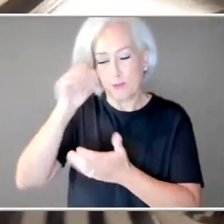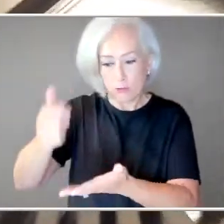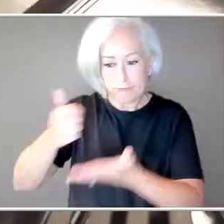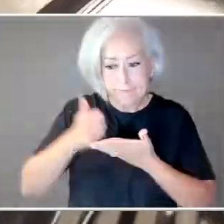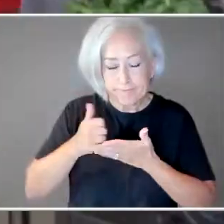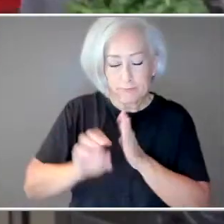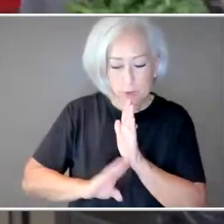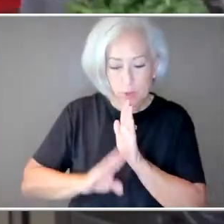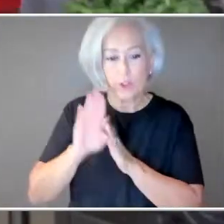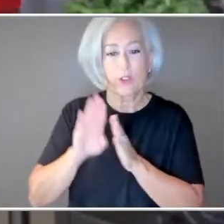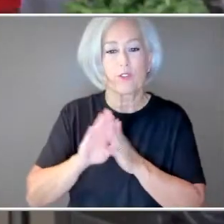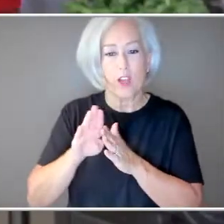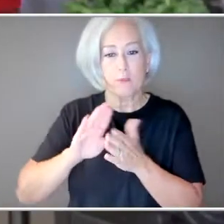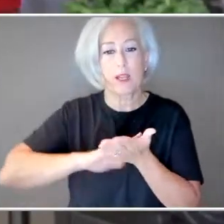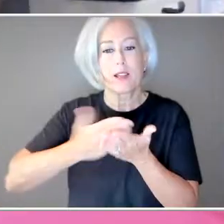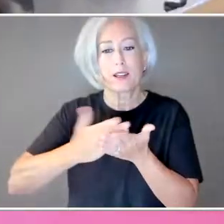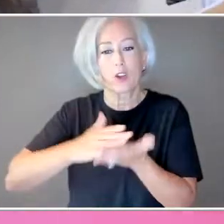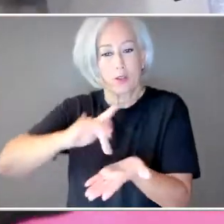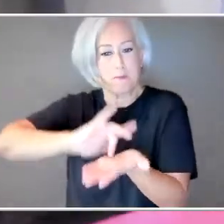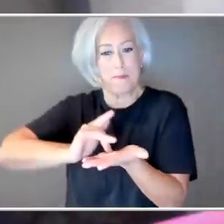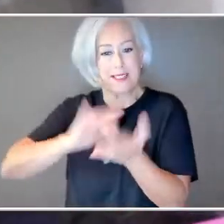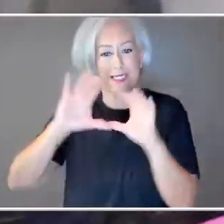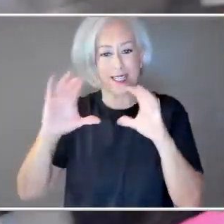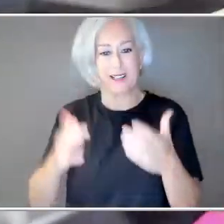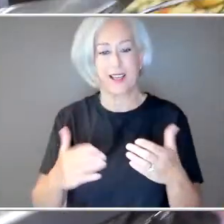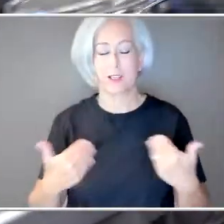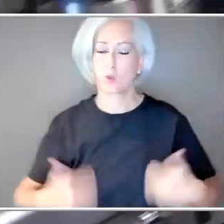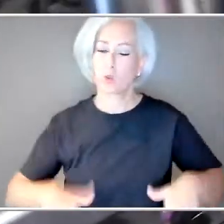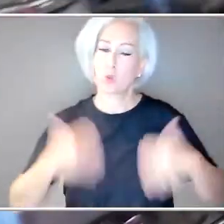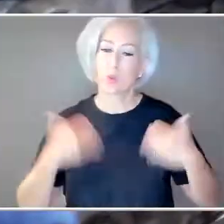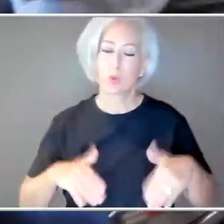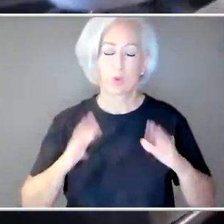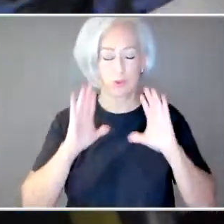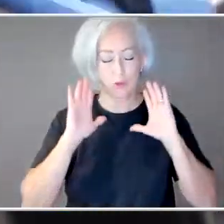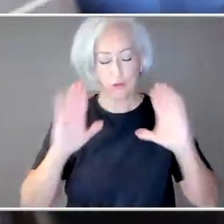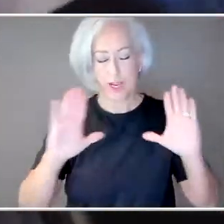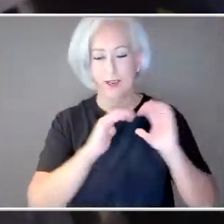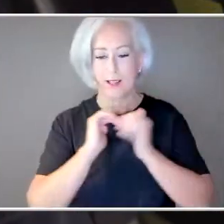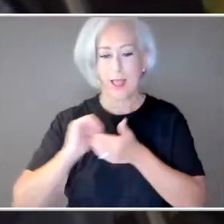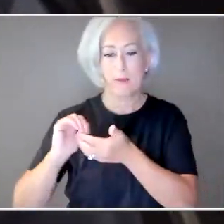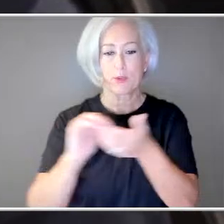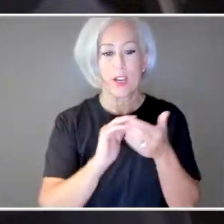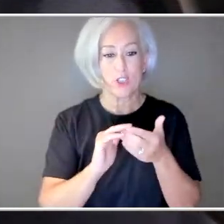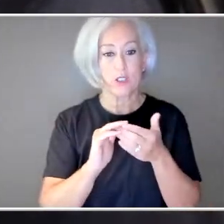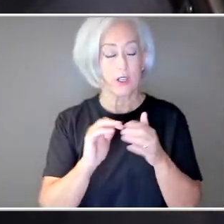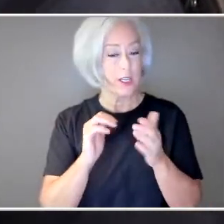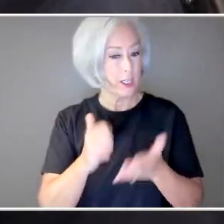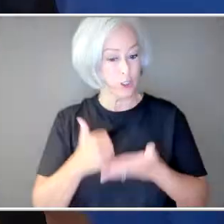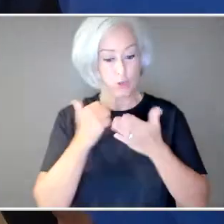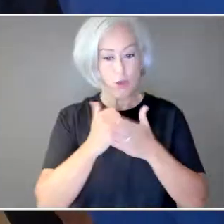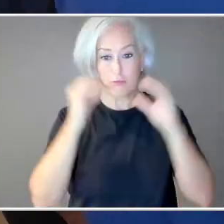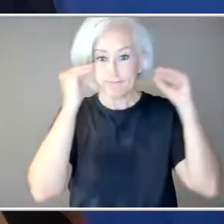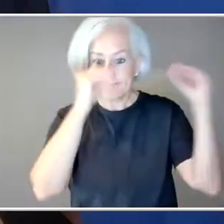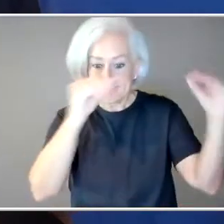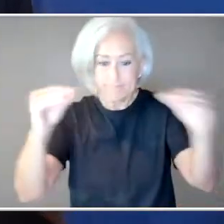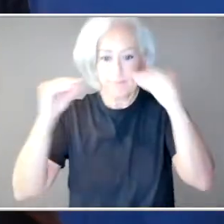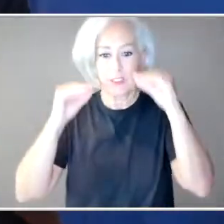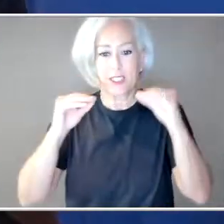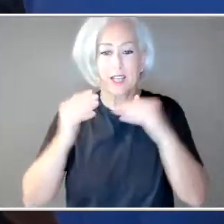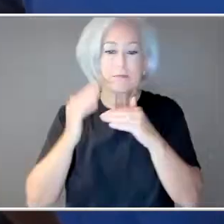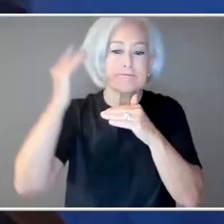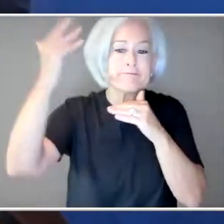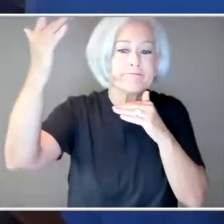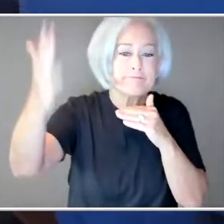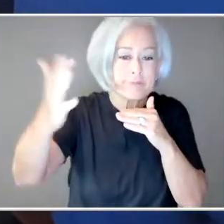medicine class. It's just a great collaboration. The goal? Educate future healthcare workers who will soon have patients of their own with similar struggles